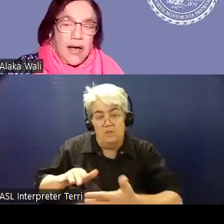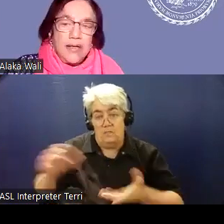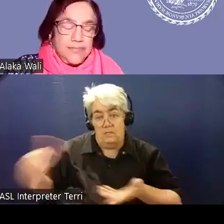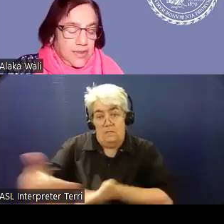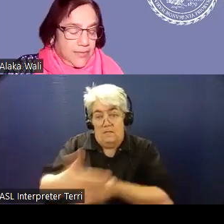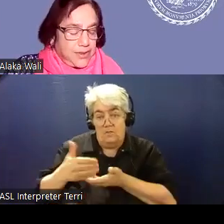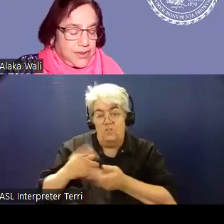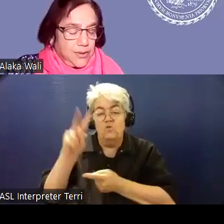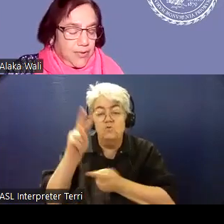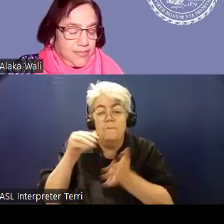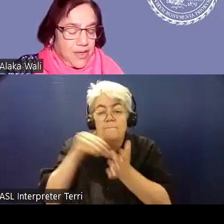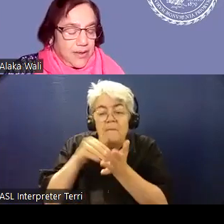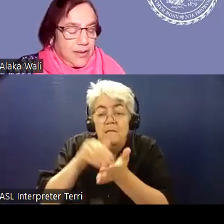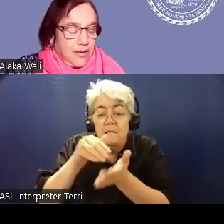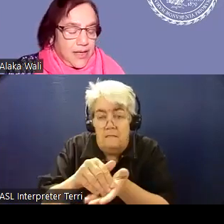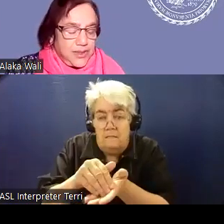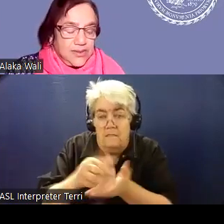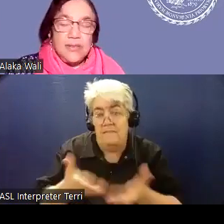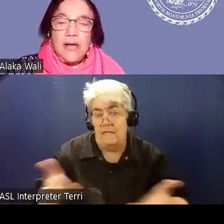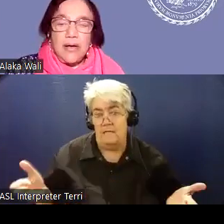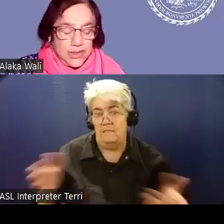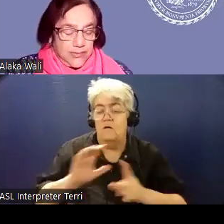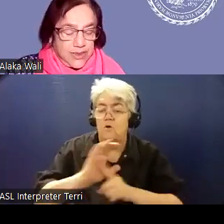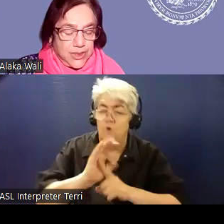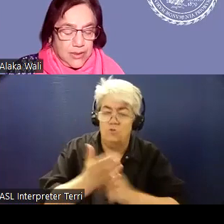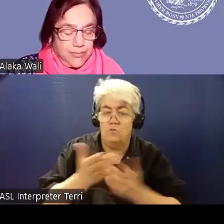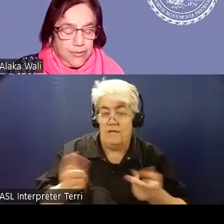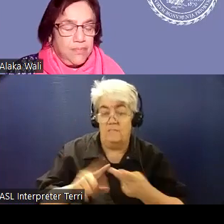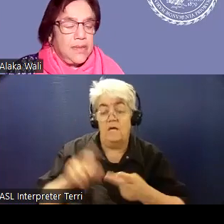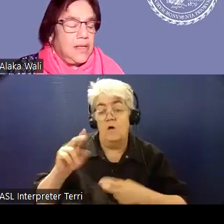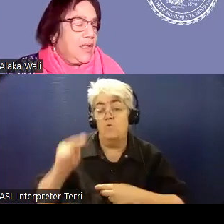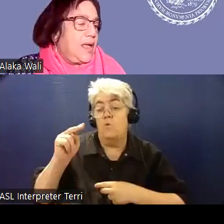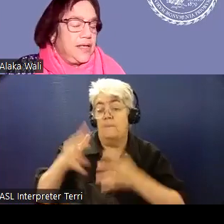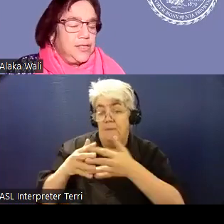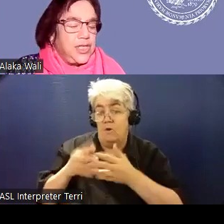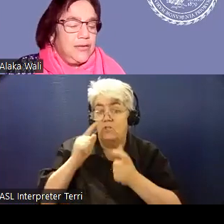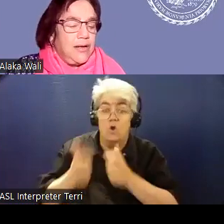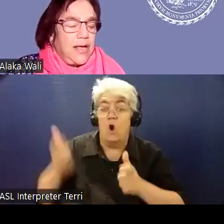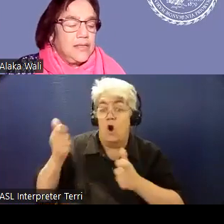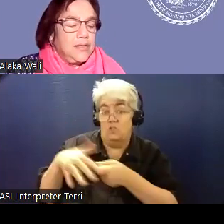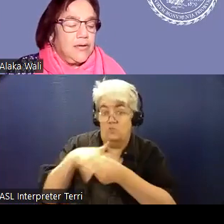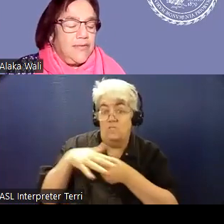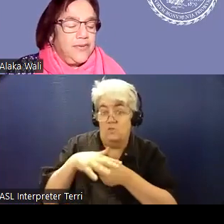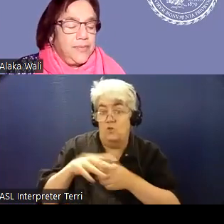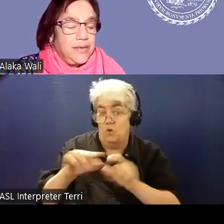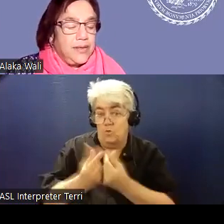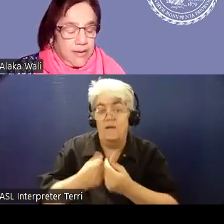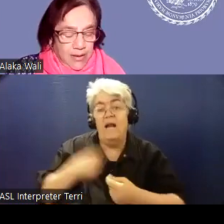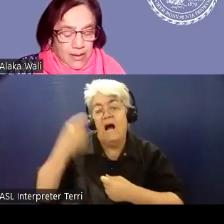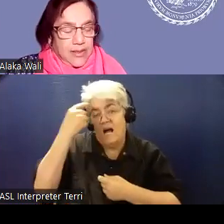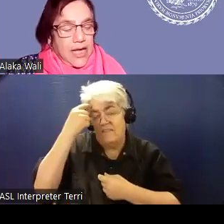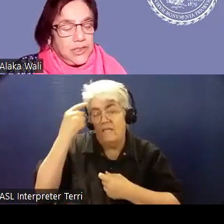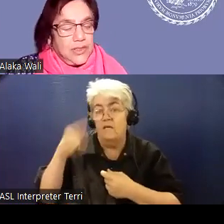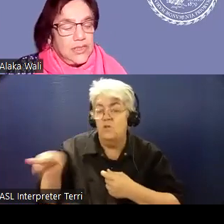cultural items, of which the North American collection is the largest regional group. And in general, I think you're all